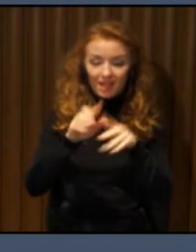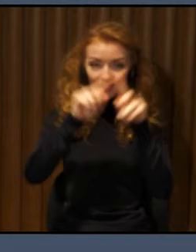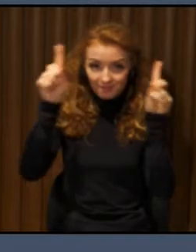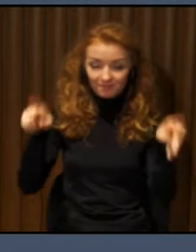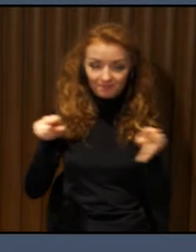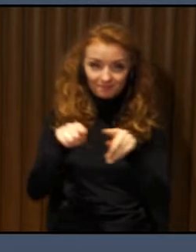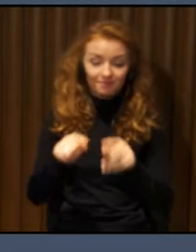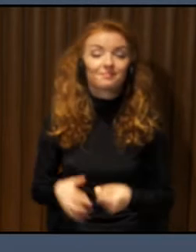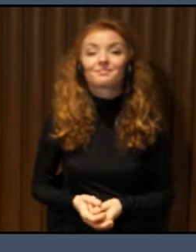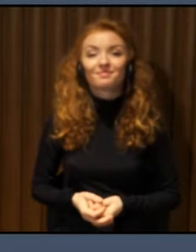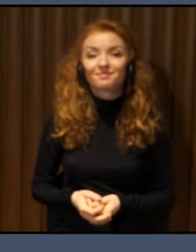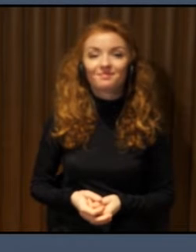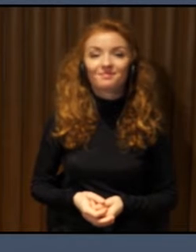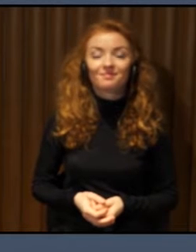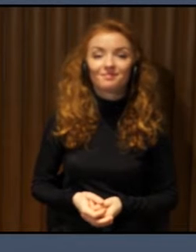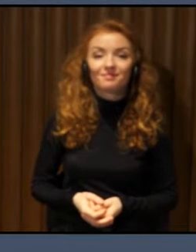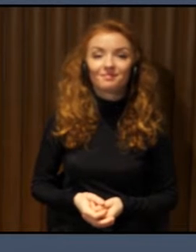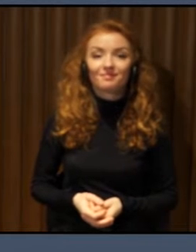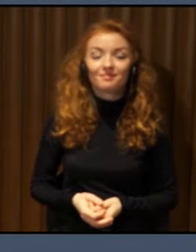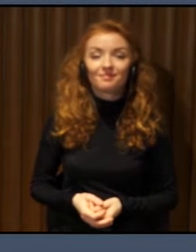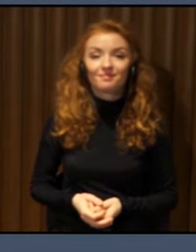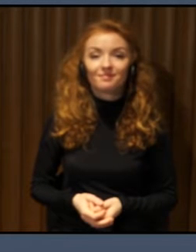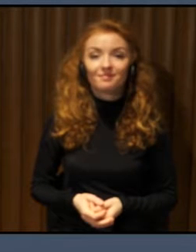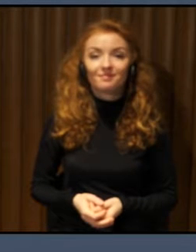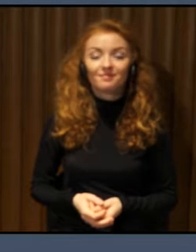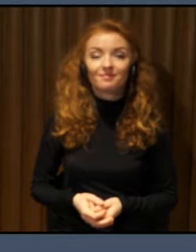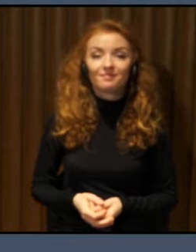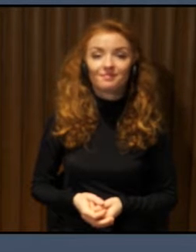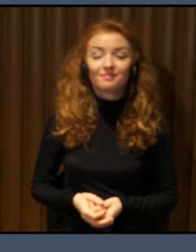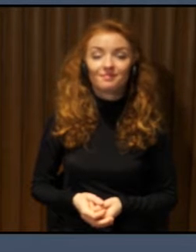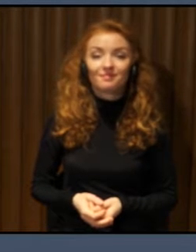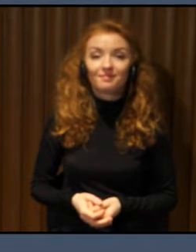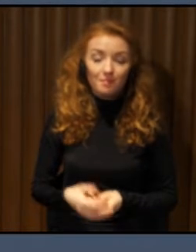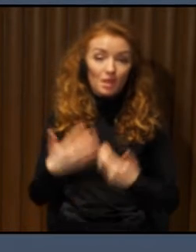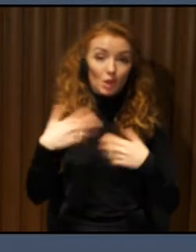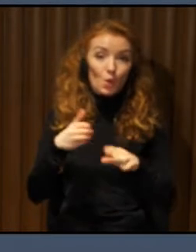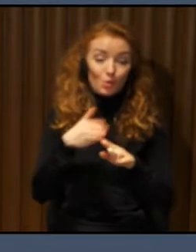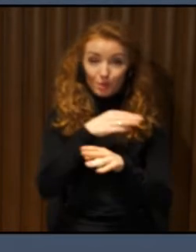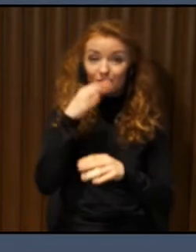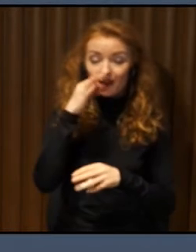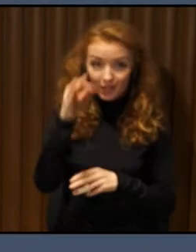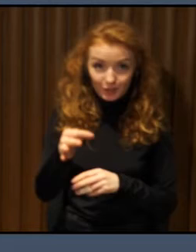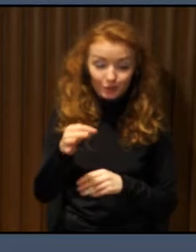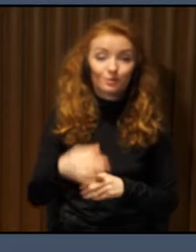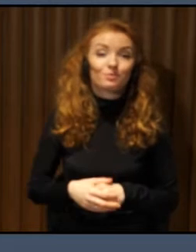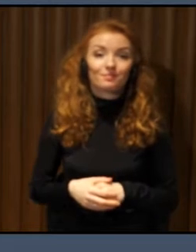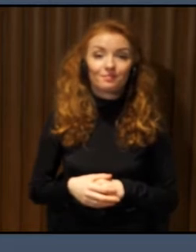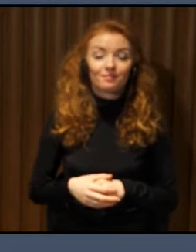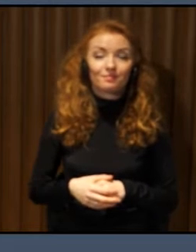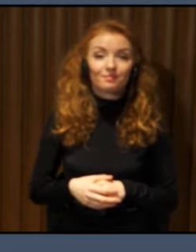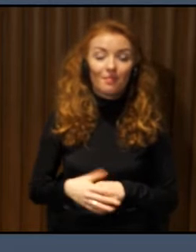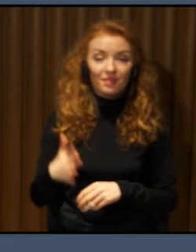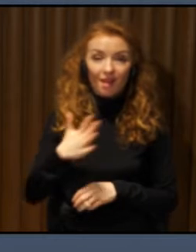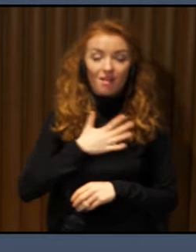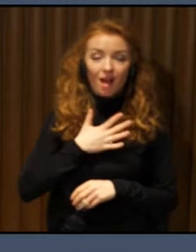a problem. So we like to acknowledge the land we live on. Canada historically has had a number of Indigenous cultures,